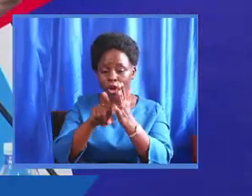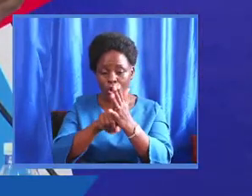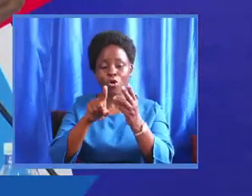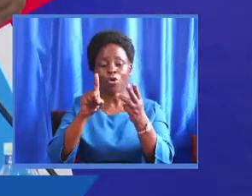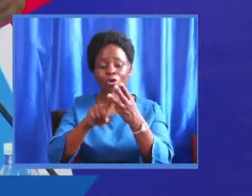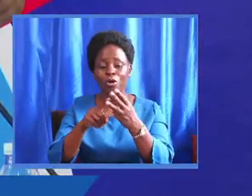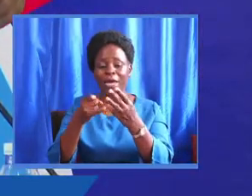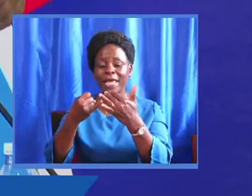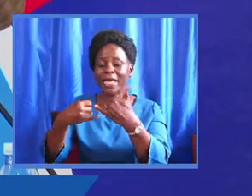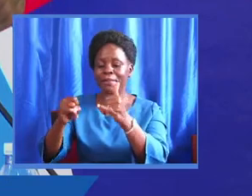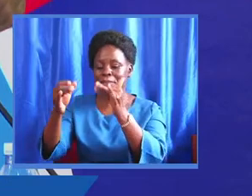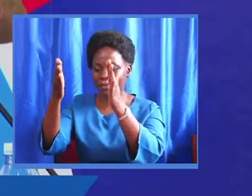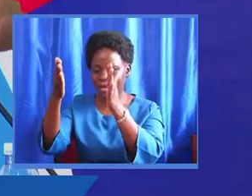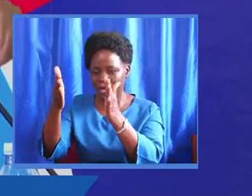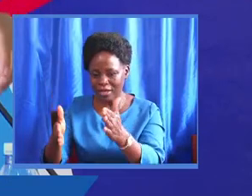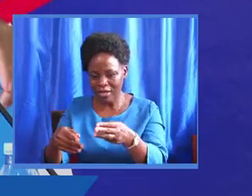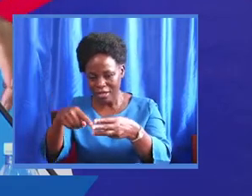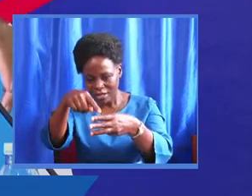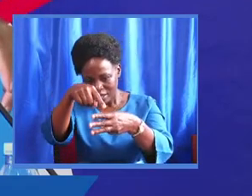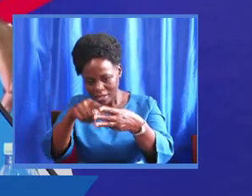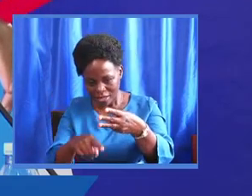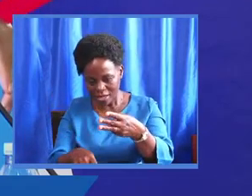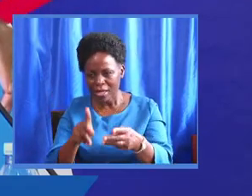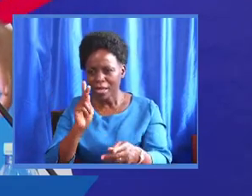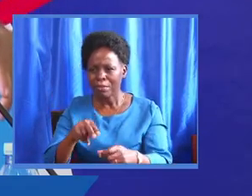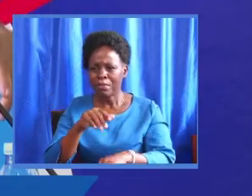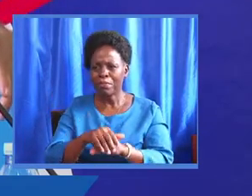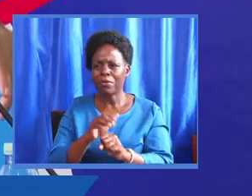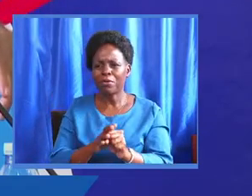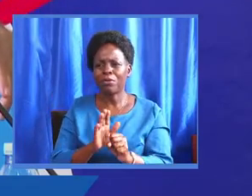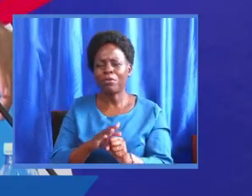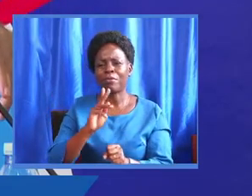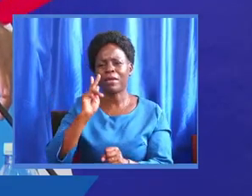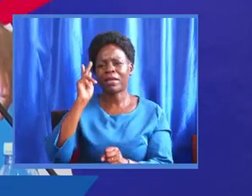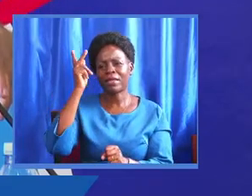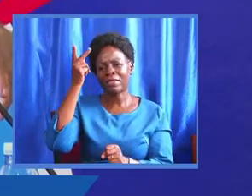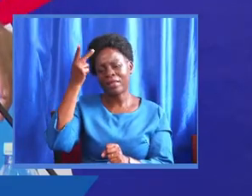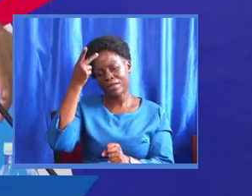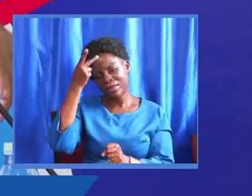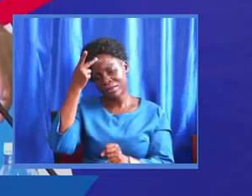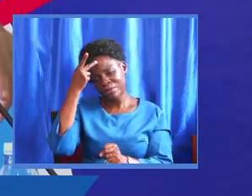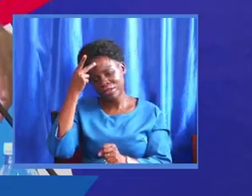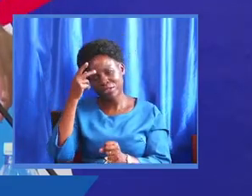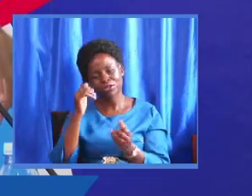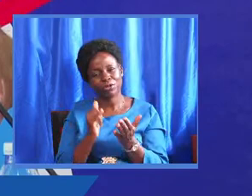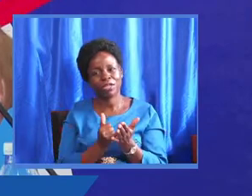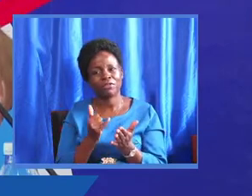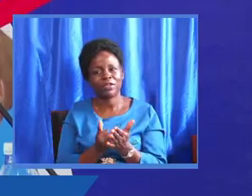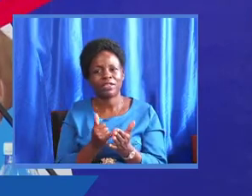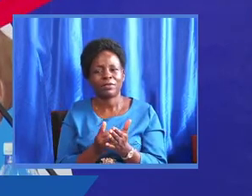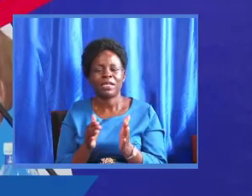implementer. So the people who make the policy about investment and incentives